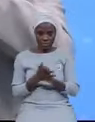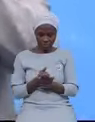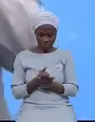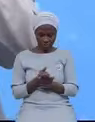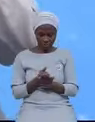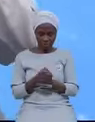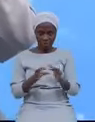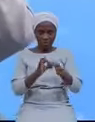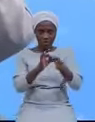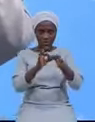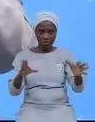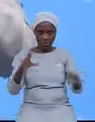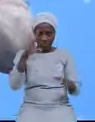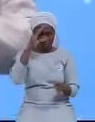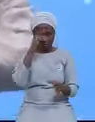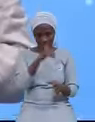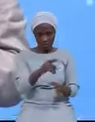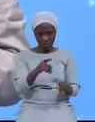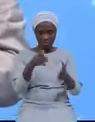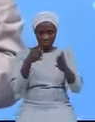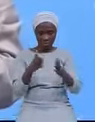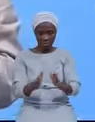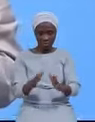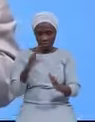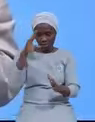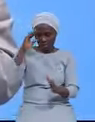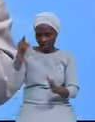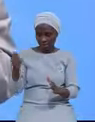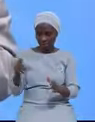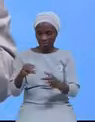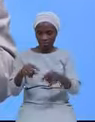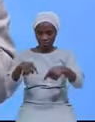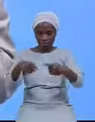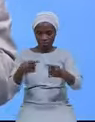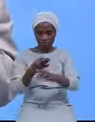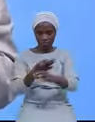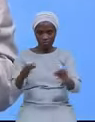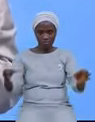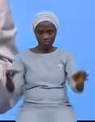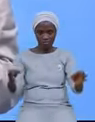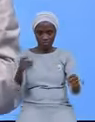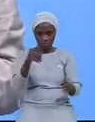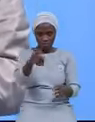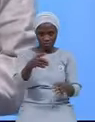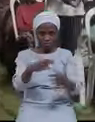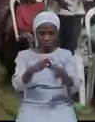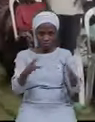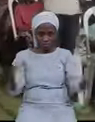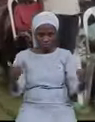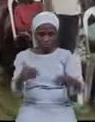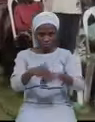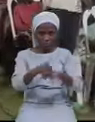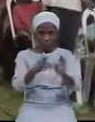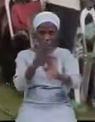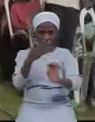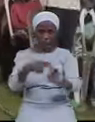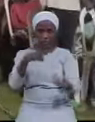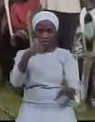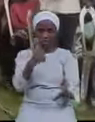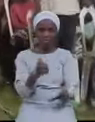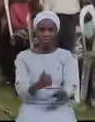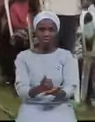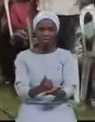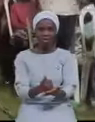Loose him and let him go. You're loose tonight in Jesus'